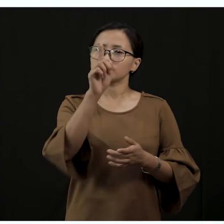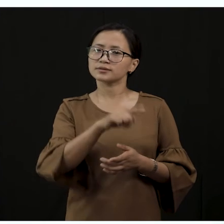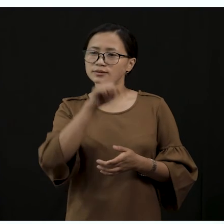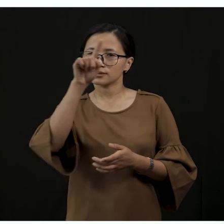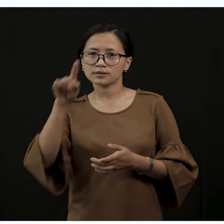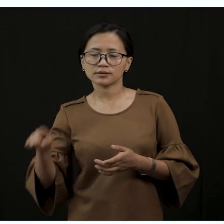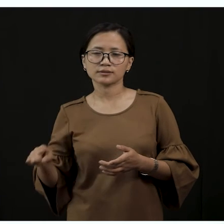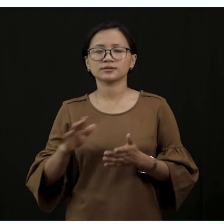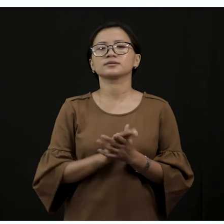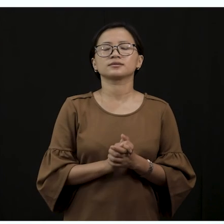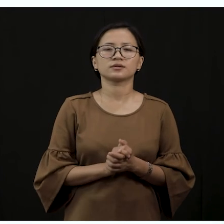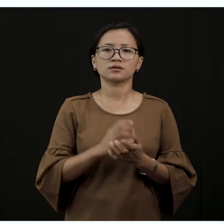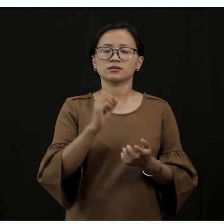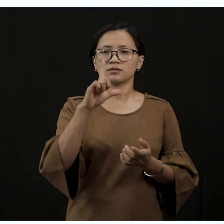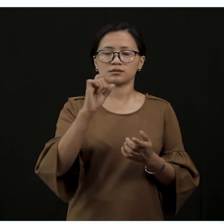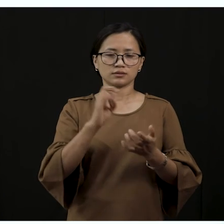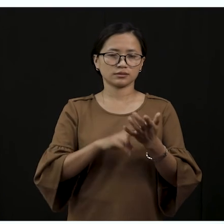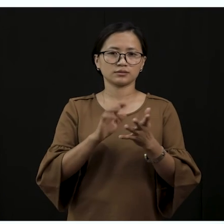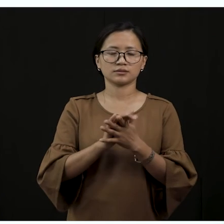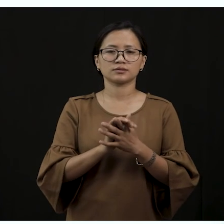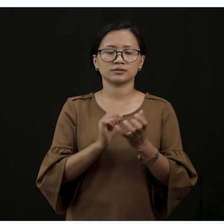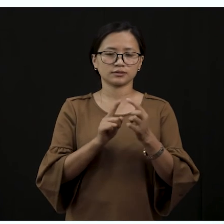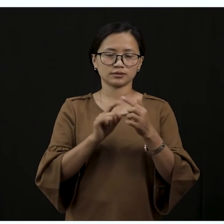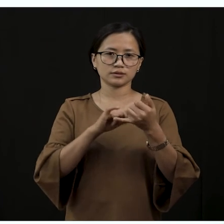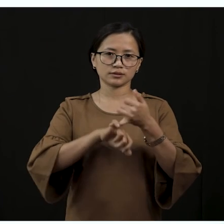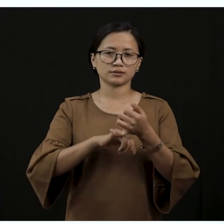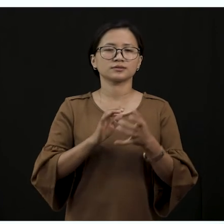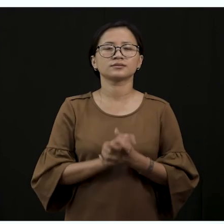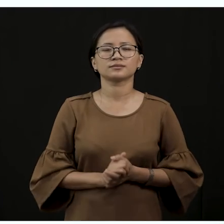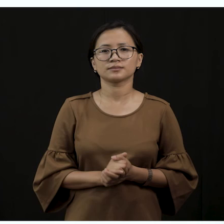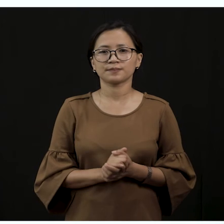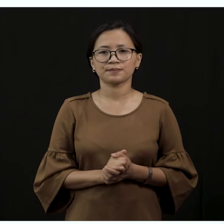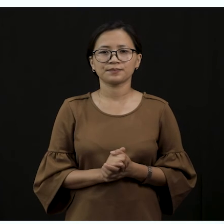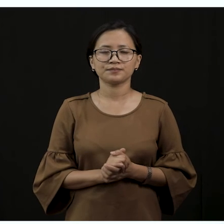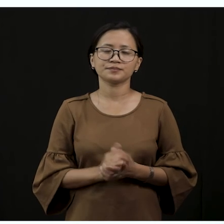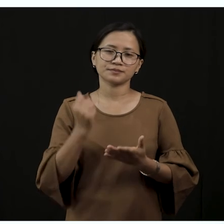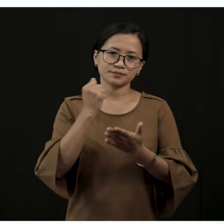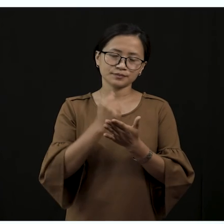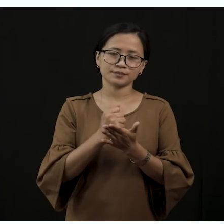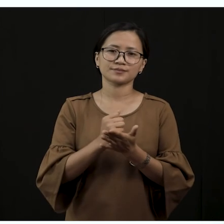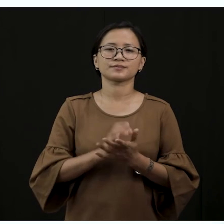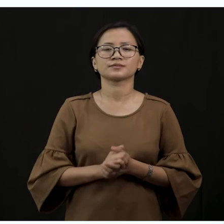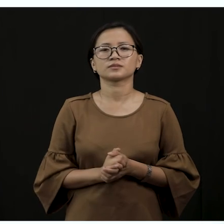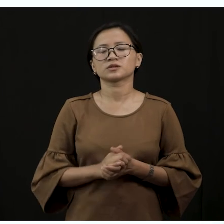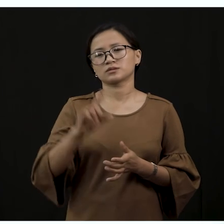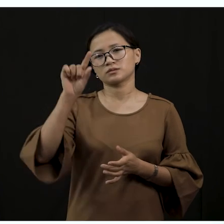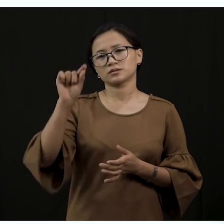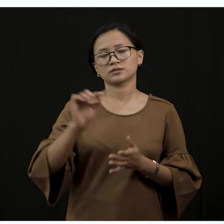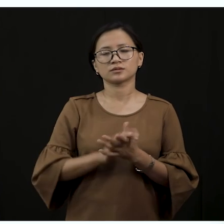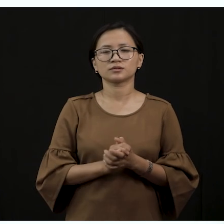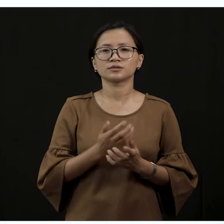slanting lines here. There are dash slanting lines. Okay, you should